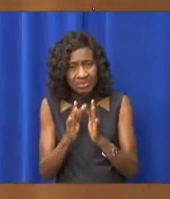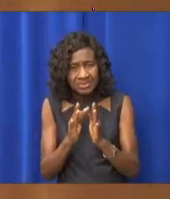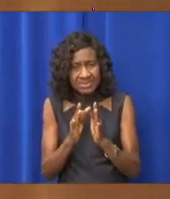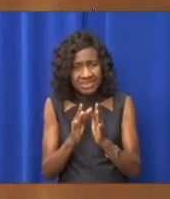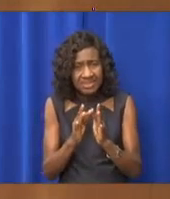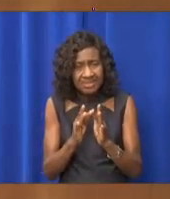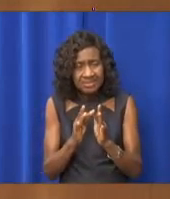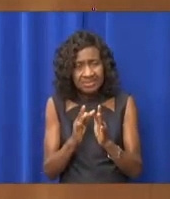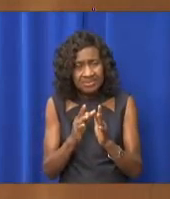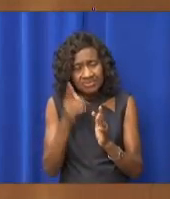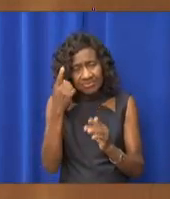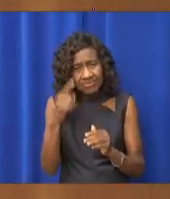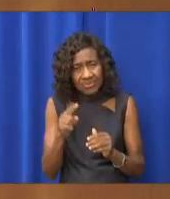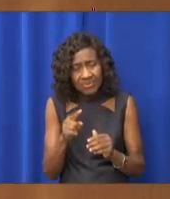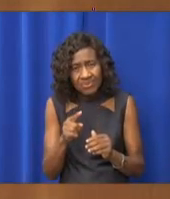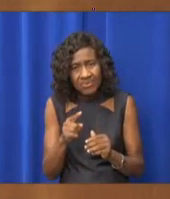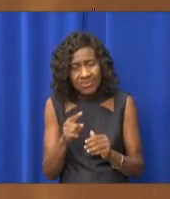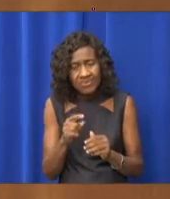few